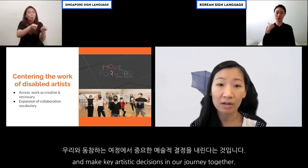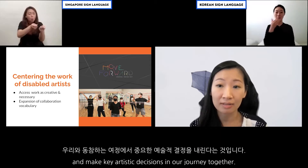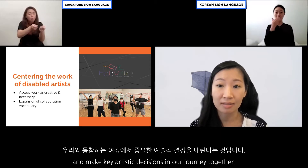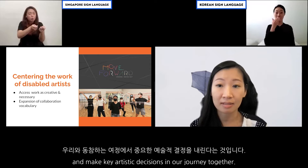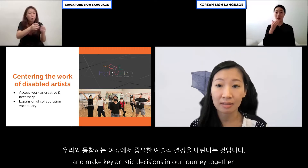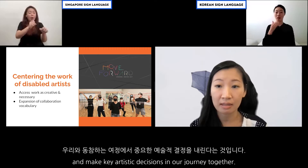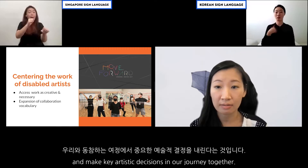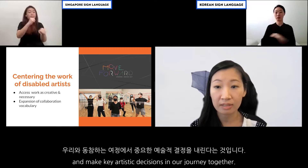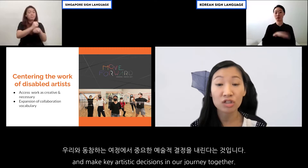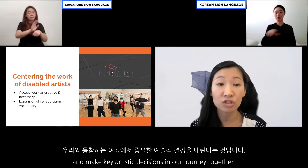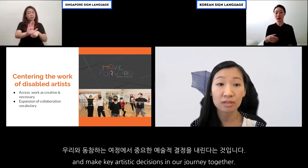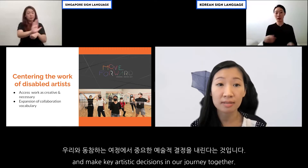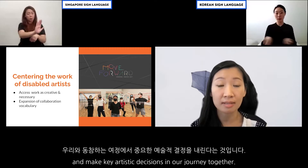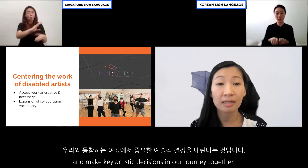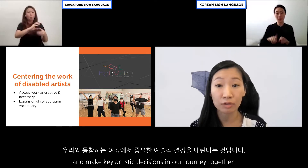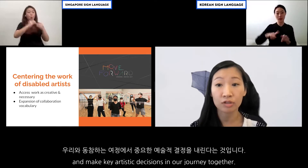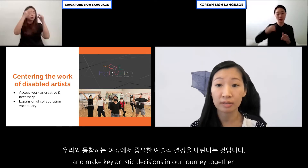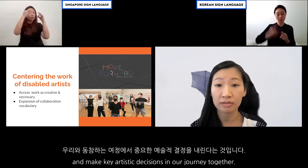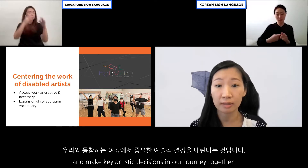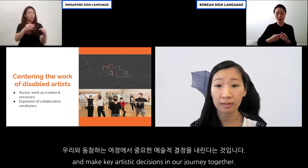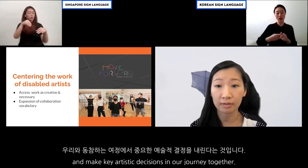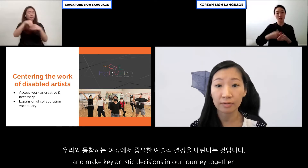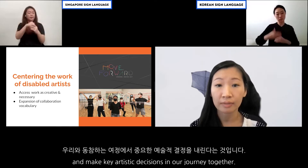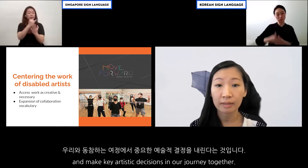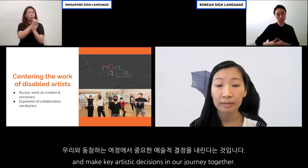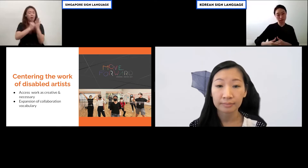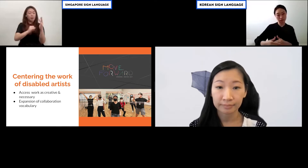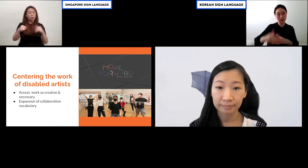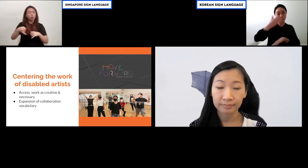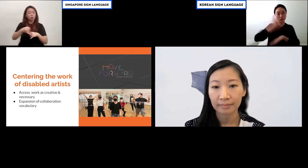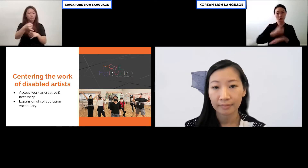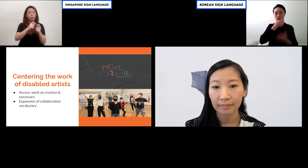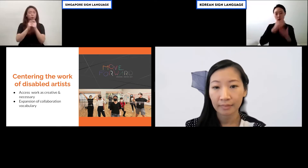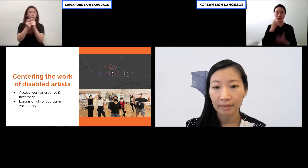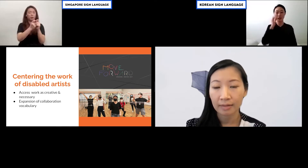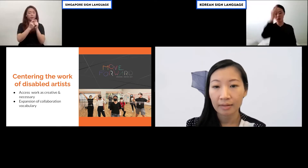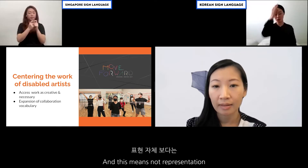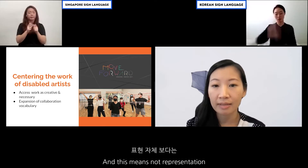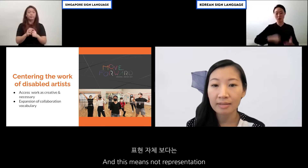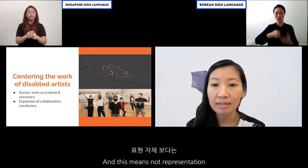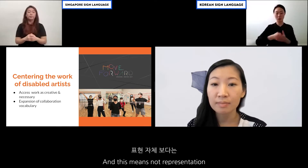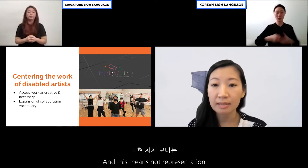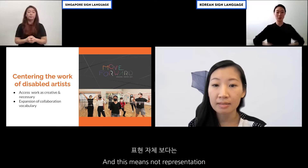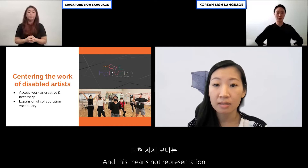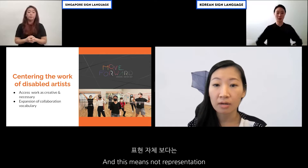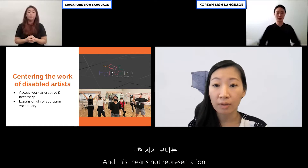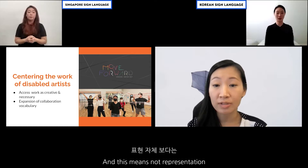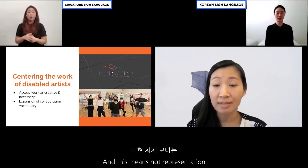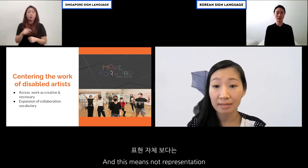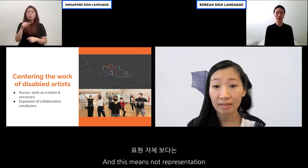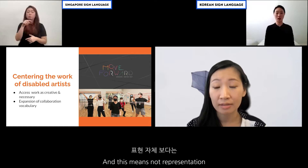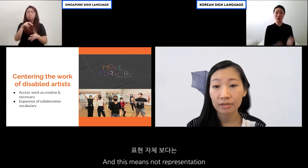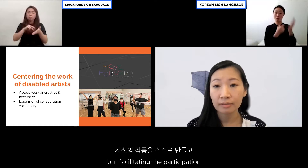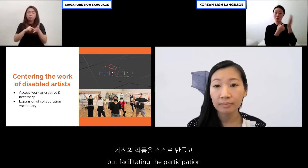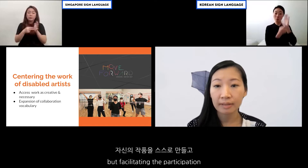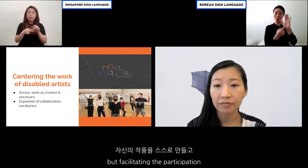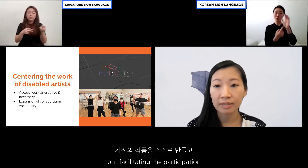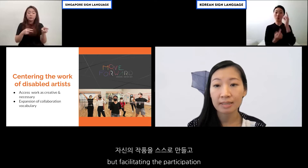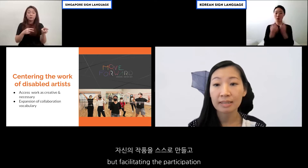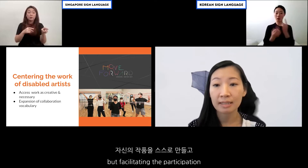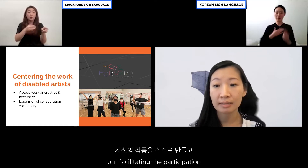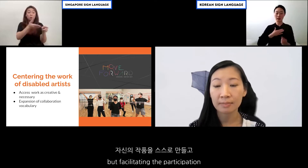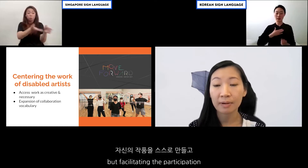key artistic decisions in our journey together. And this means not representation,